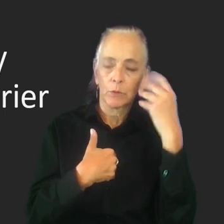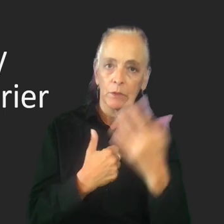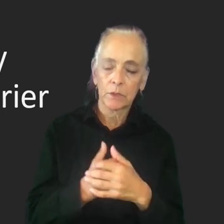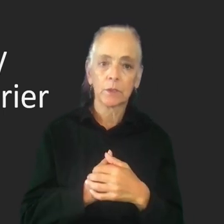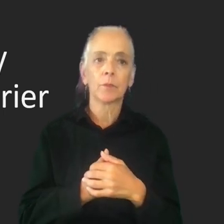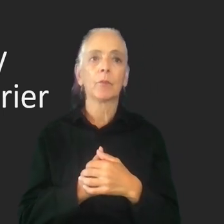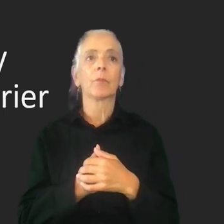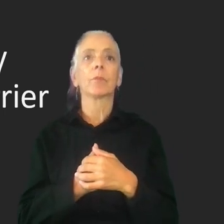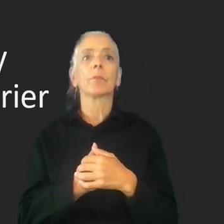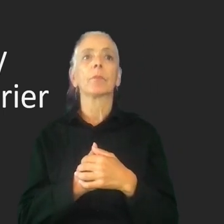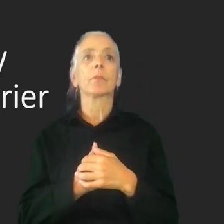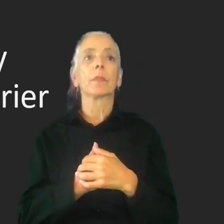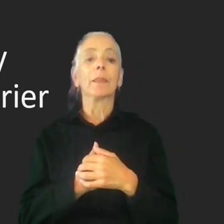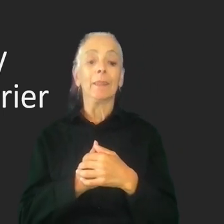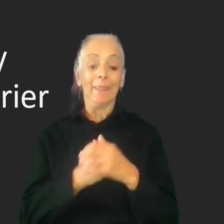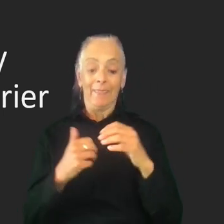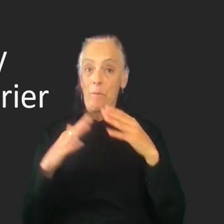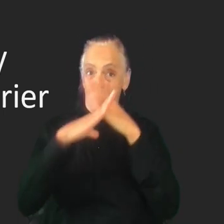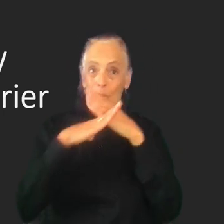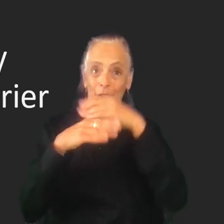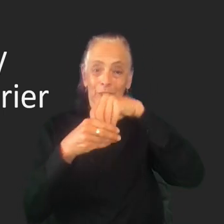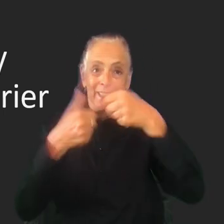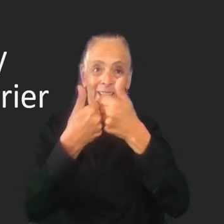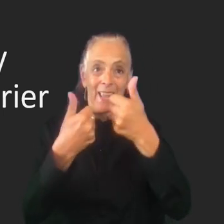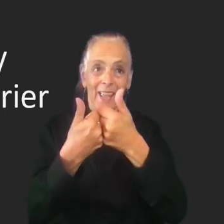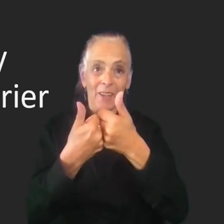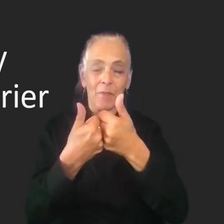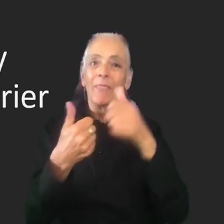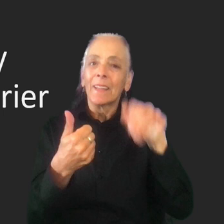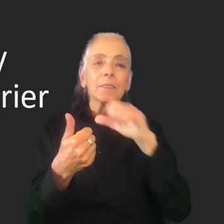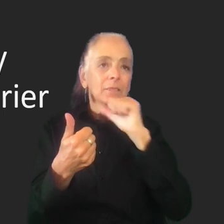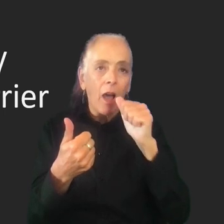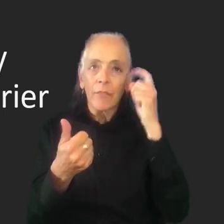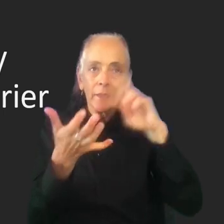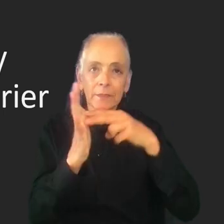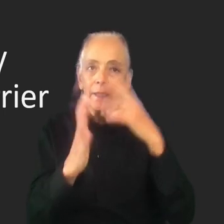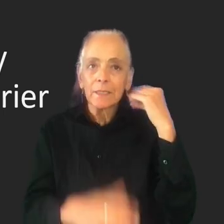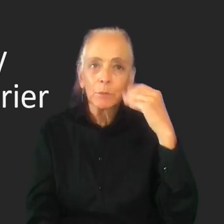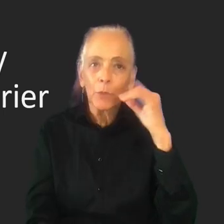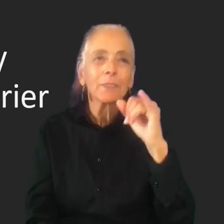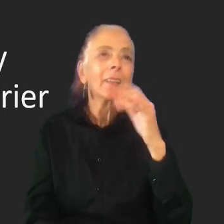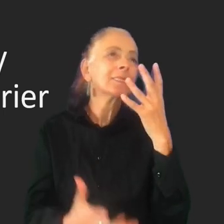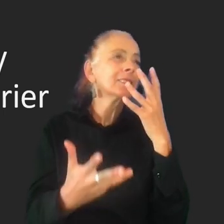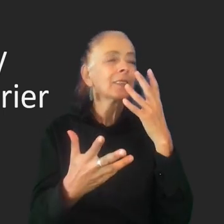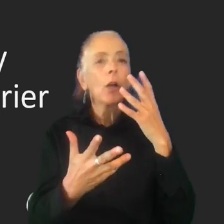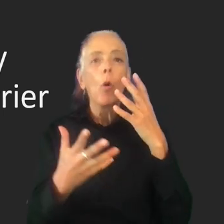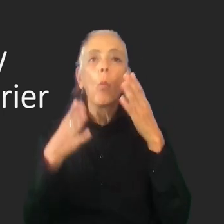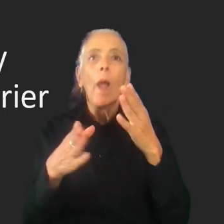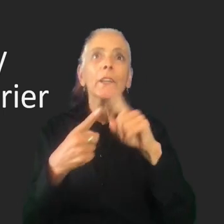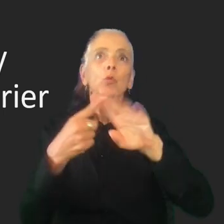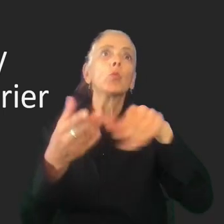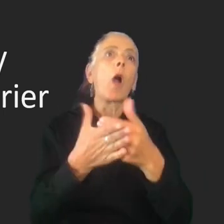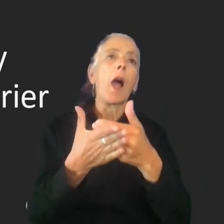and a games set of barriers is not the intended experience it's just a means to an end it's a framework that we